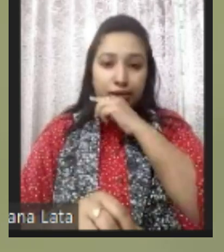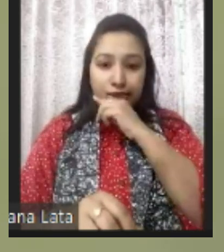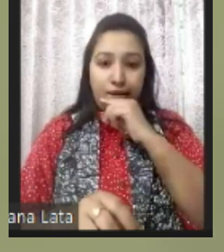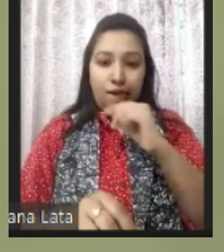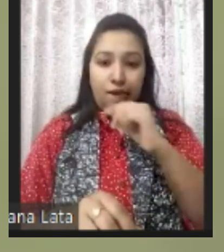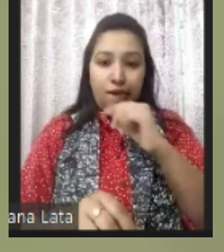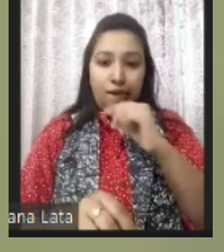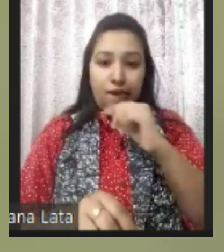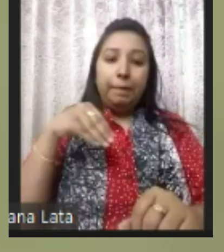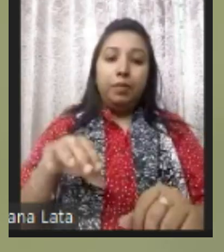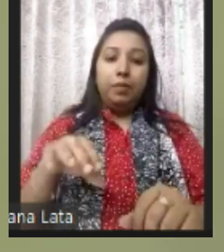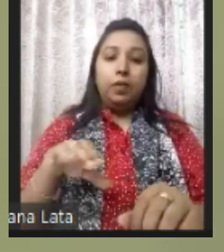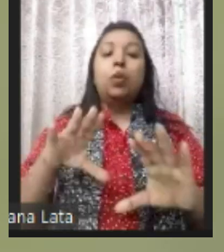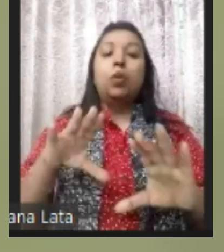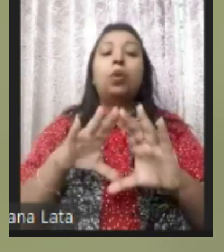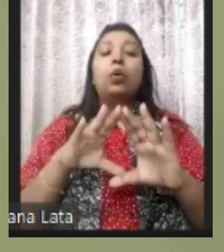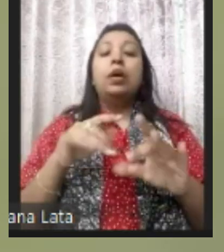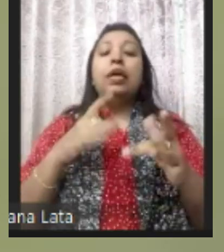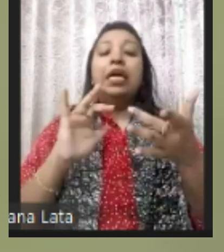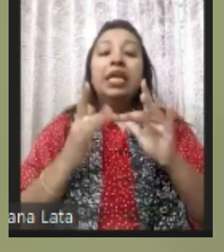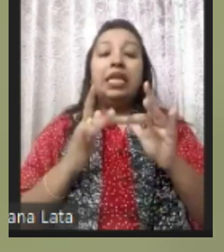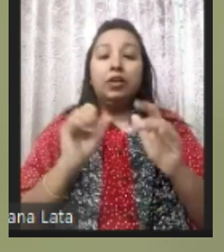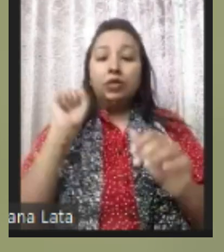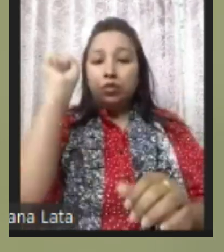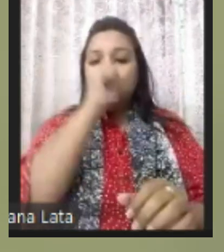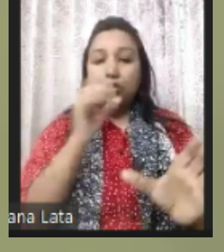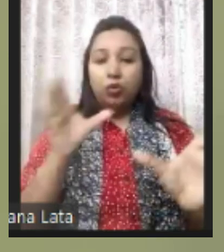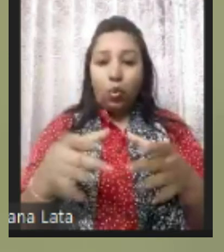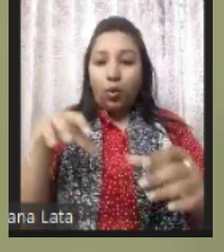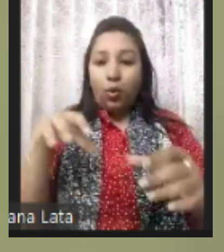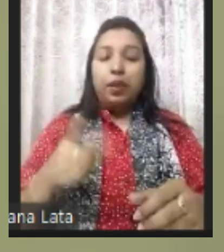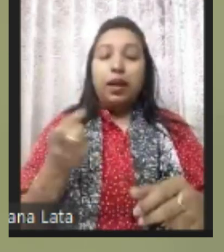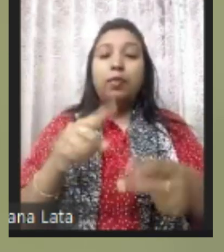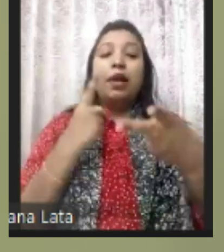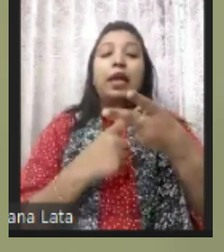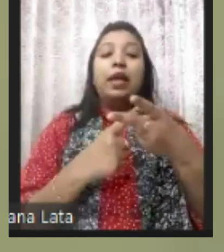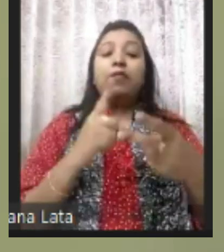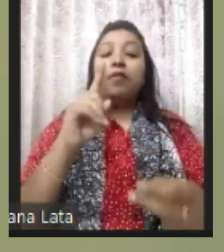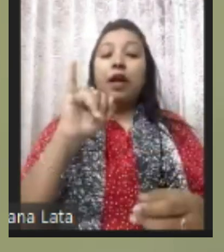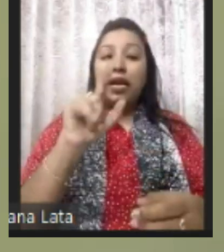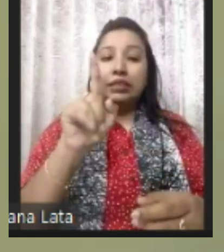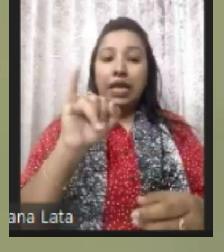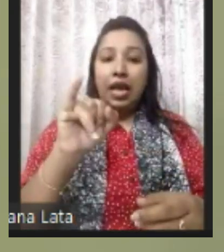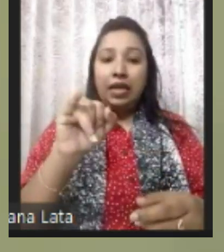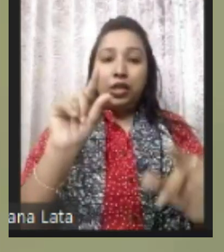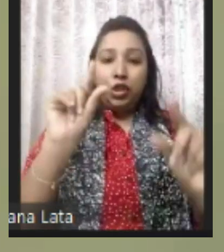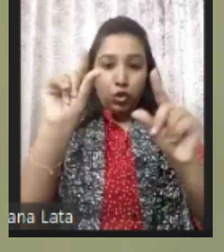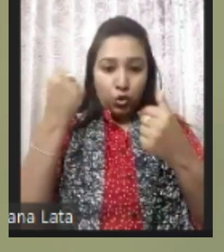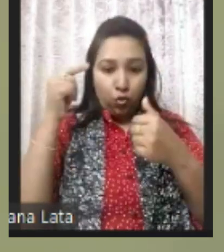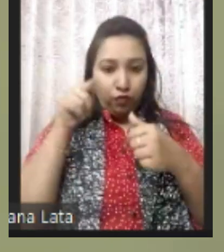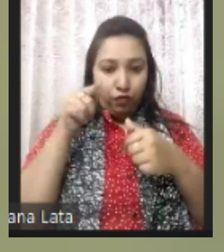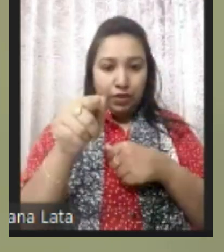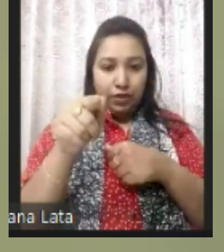Society's Accessibility Standing Group, an academic at Fiji National University, and most importantly, a proud mentor to some of the